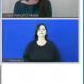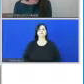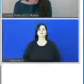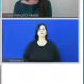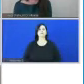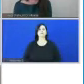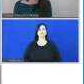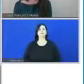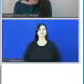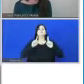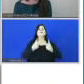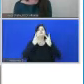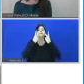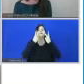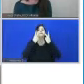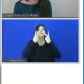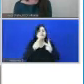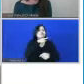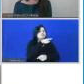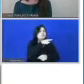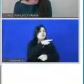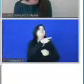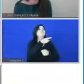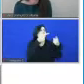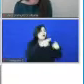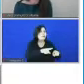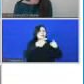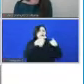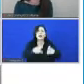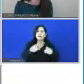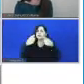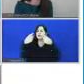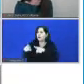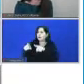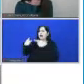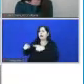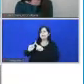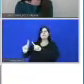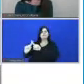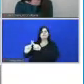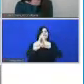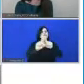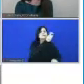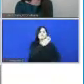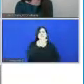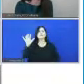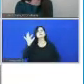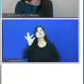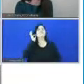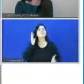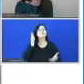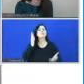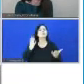of innovating in responding to the challenges of women. And we are also setting up a national database of young women